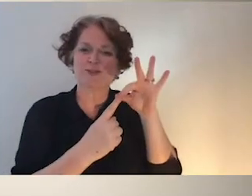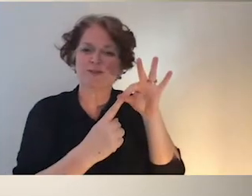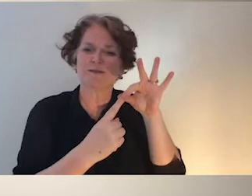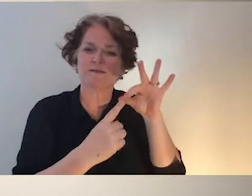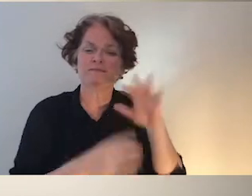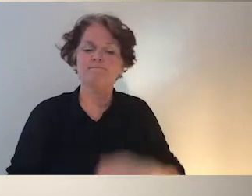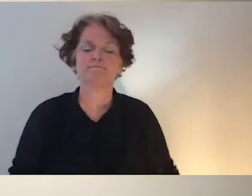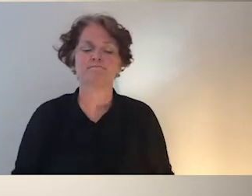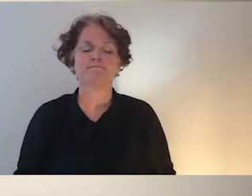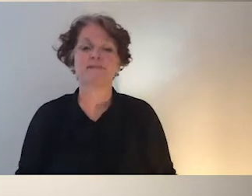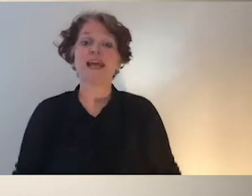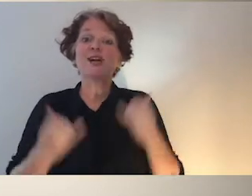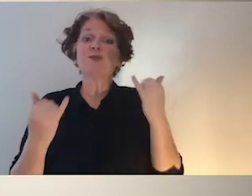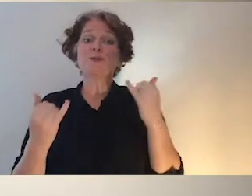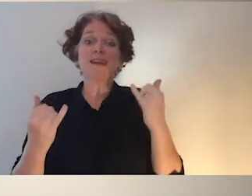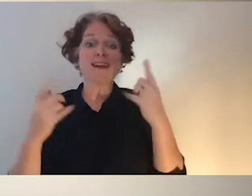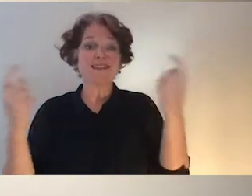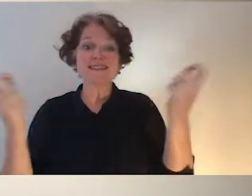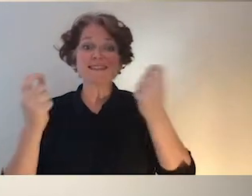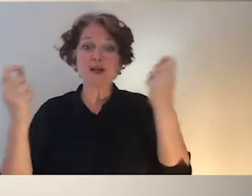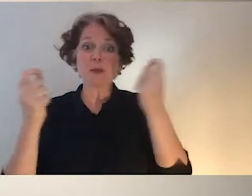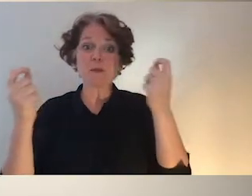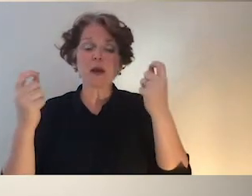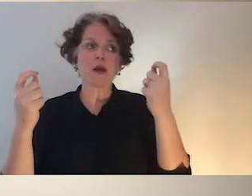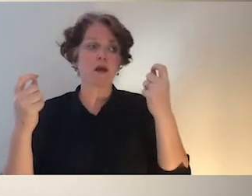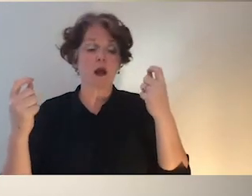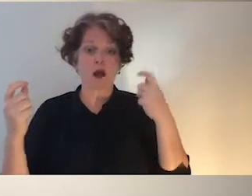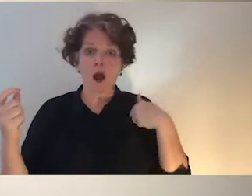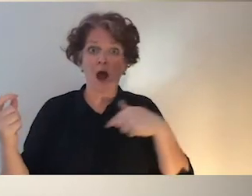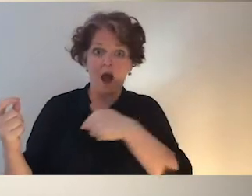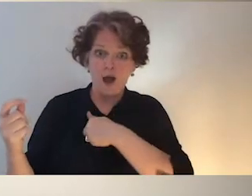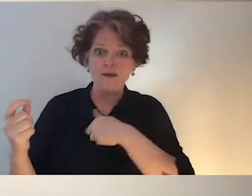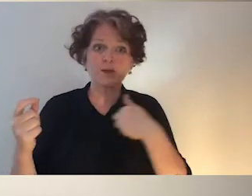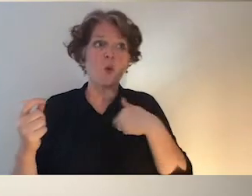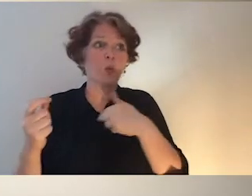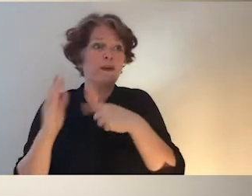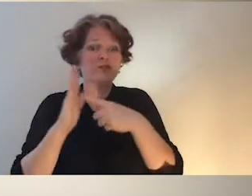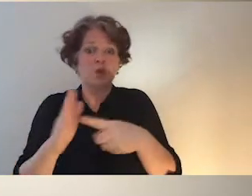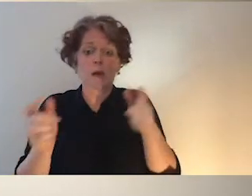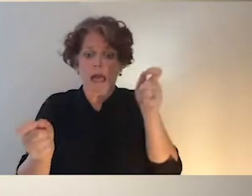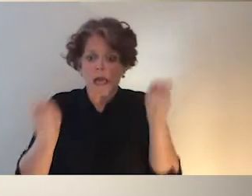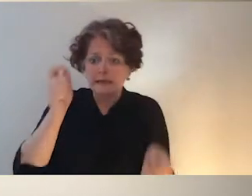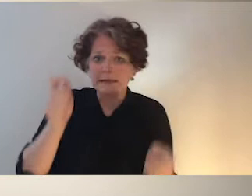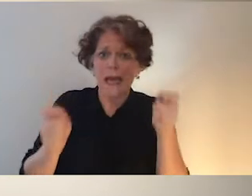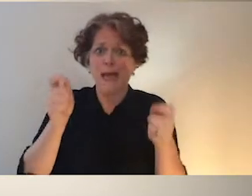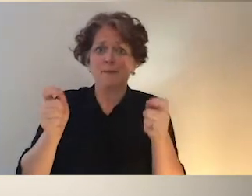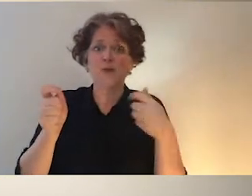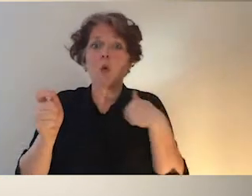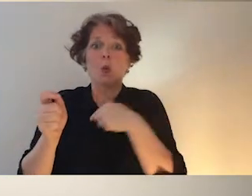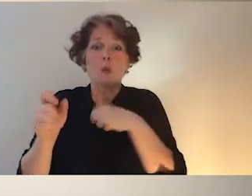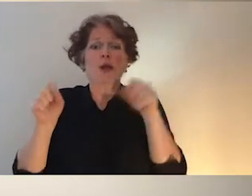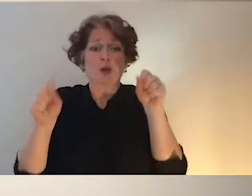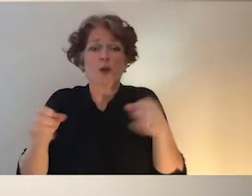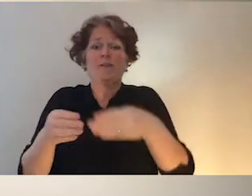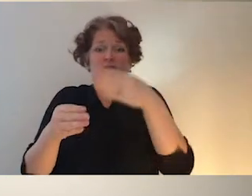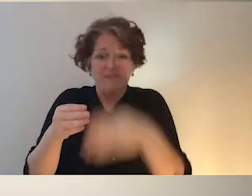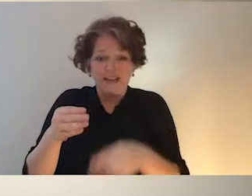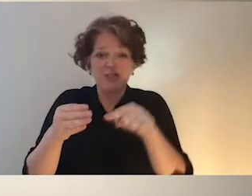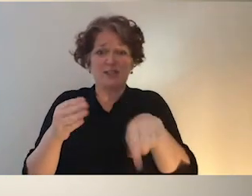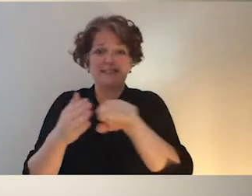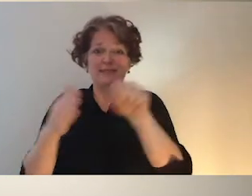Today, I also want to celebrate the incredible adaptability and perseverance we've shown as a class to finish the semester